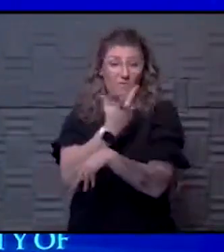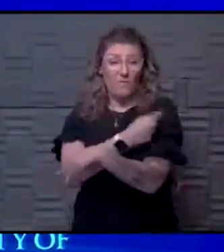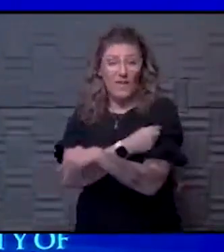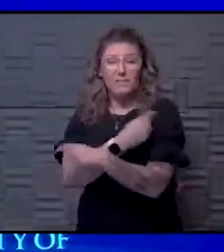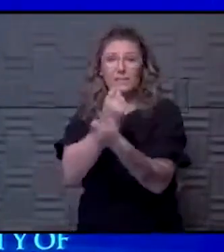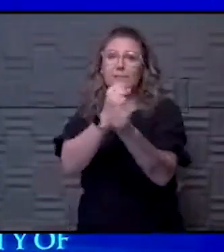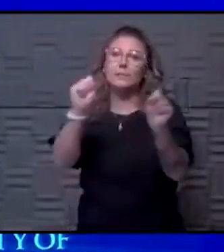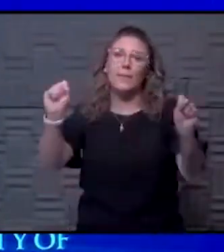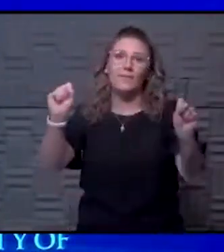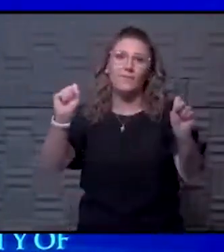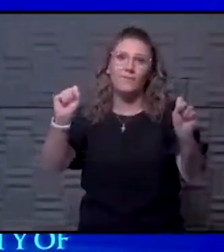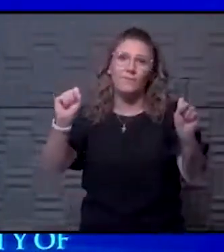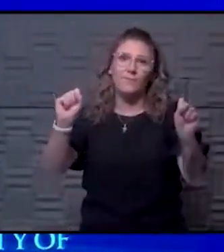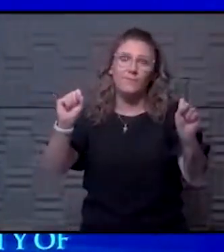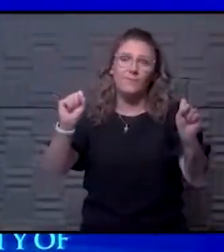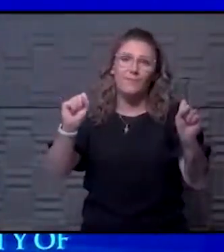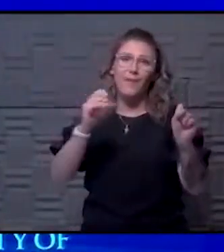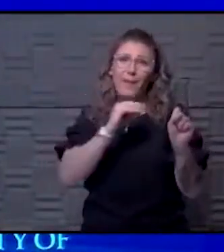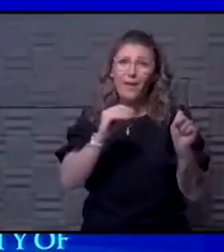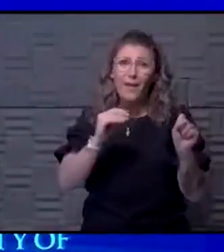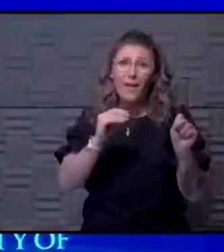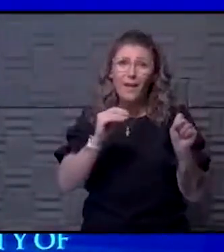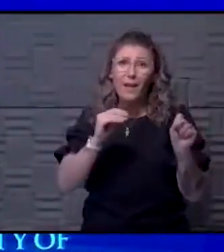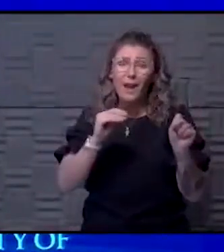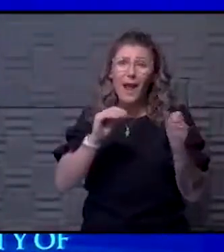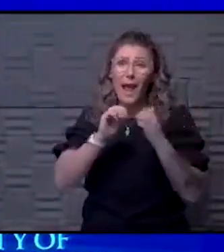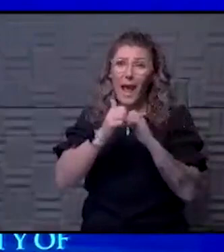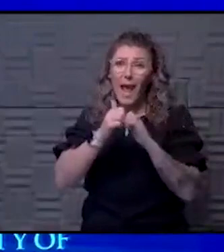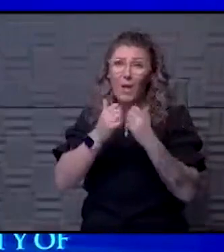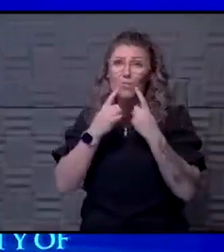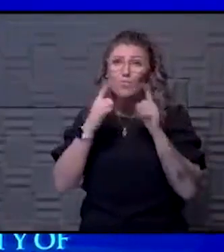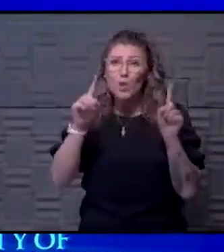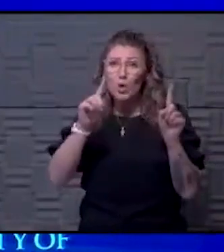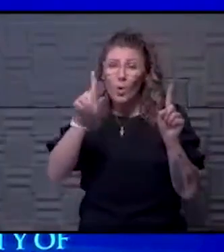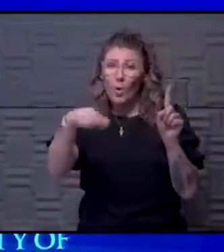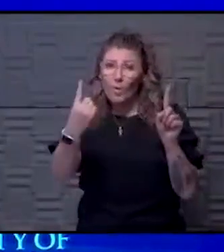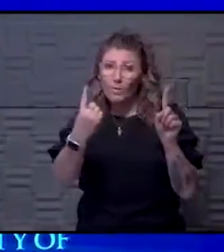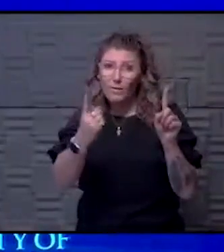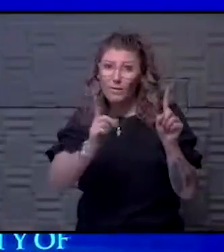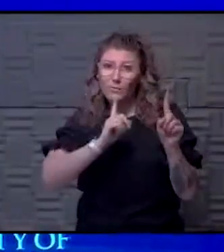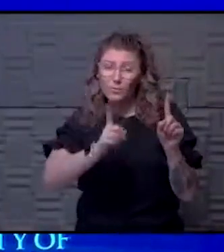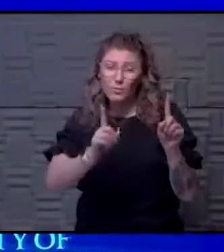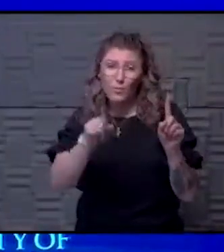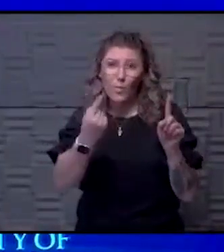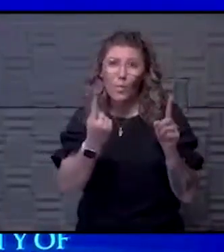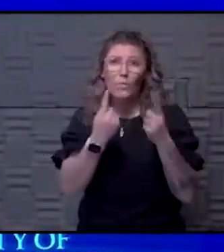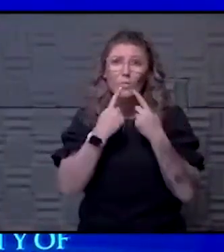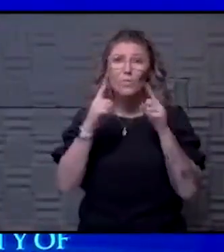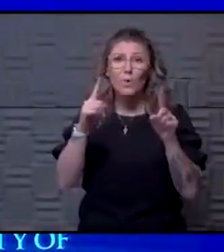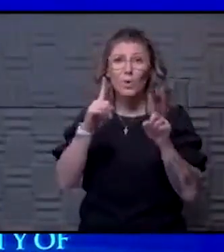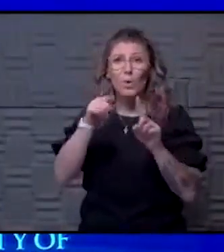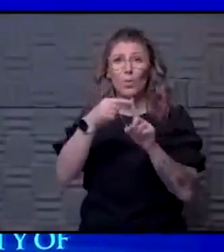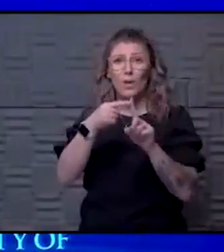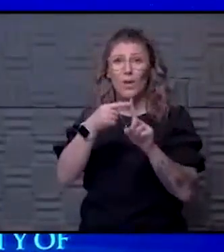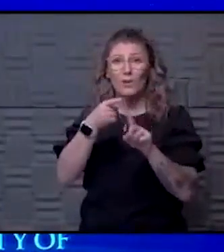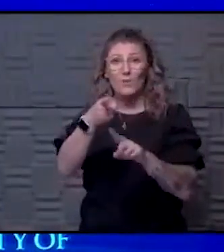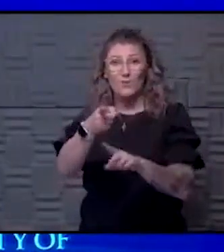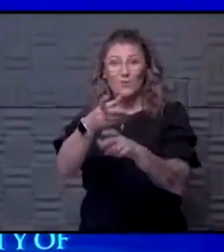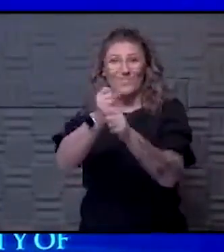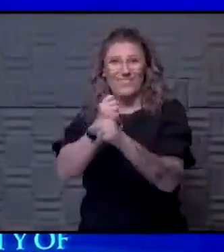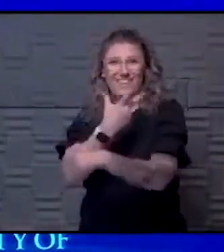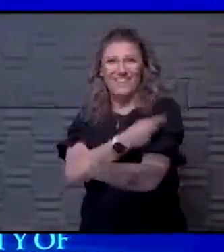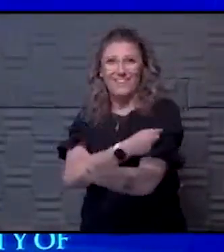are safe, and they will only work, truly only work, when they are in you. There are